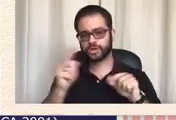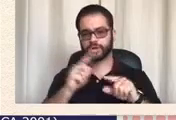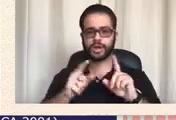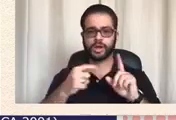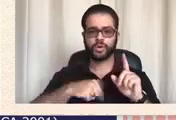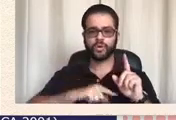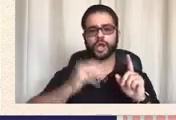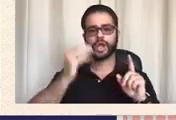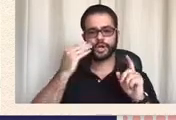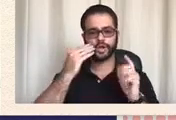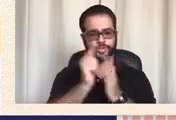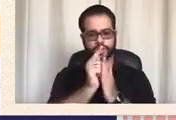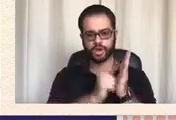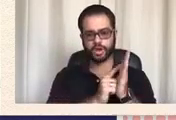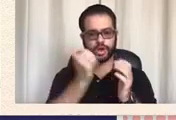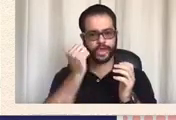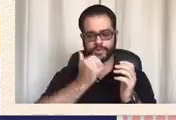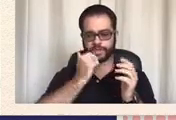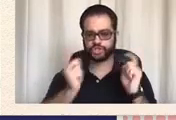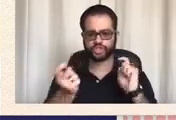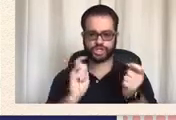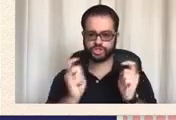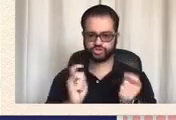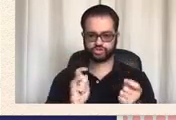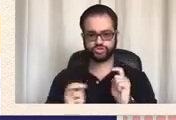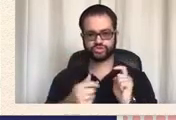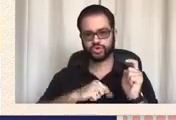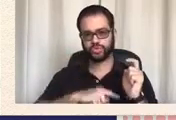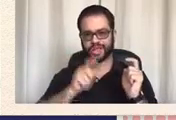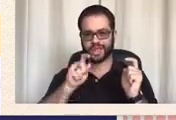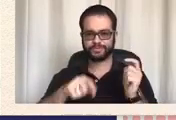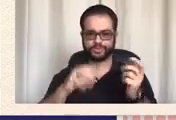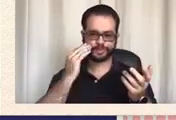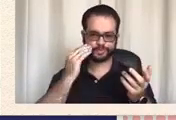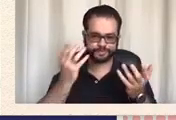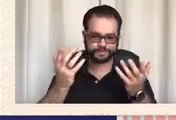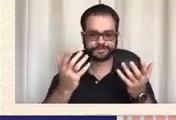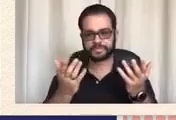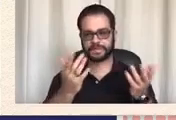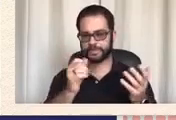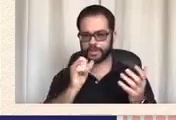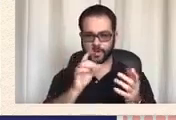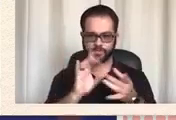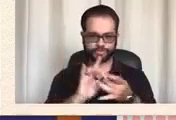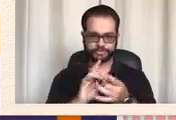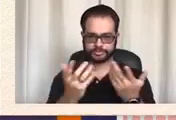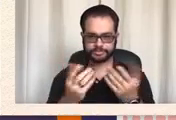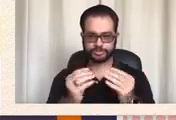day, so we have to take these with a grain of salt. But these are some of the case law that's available.